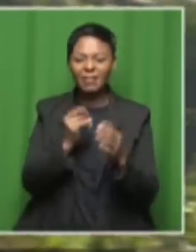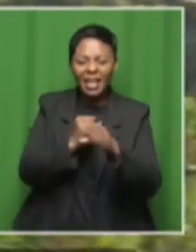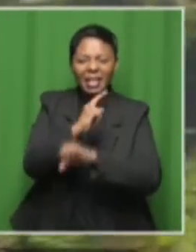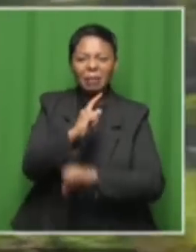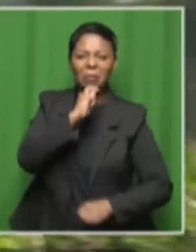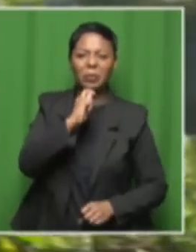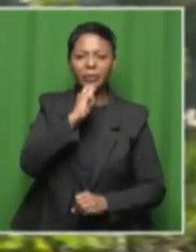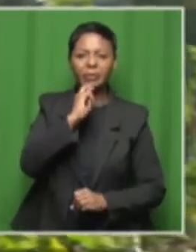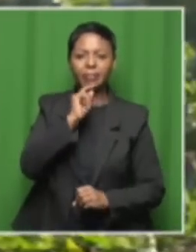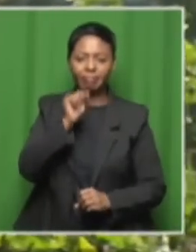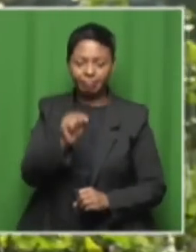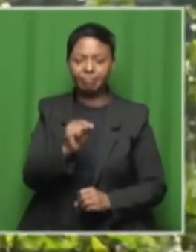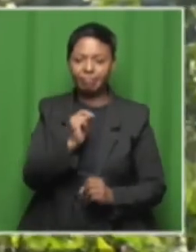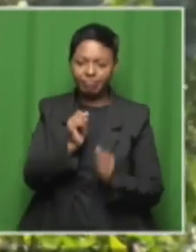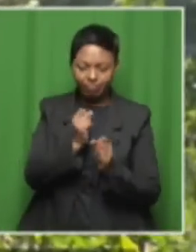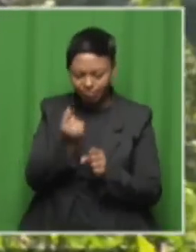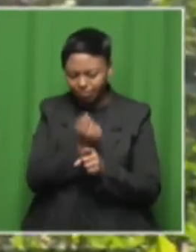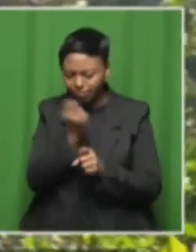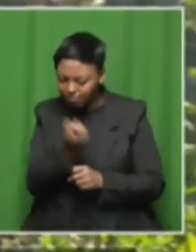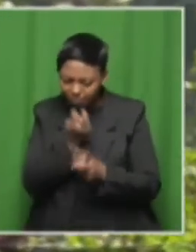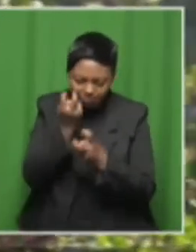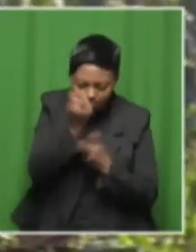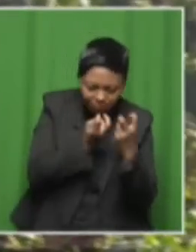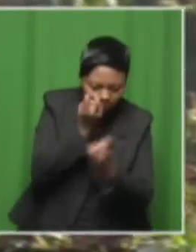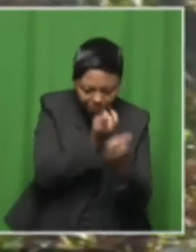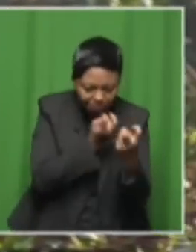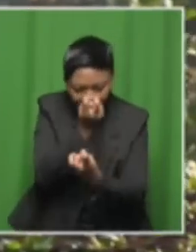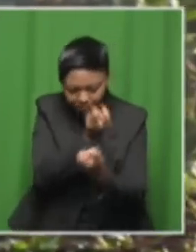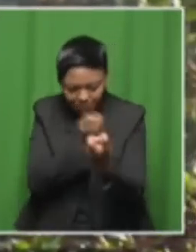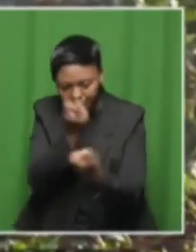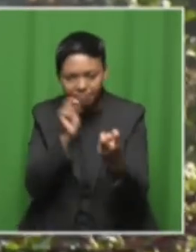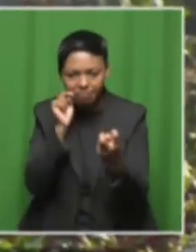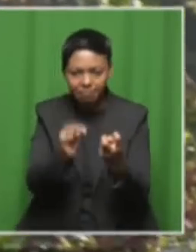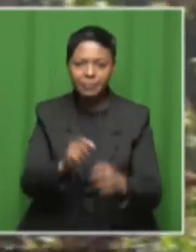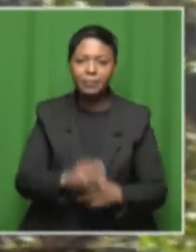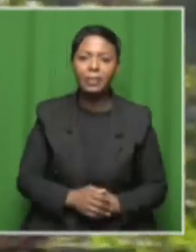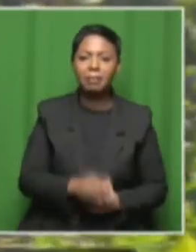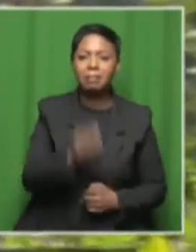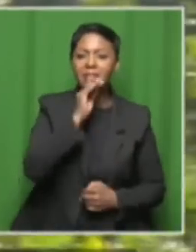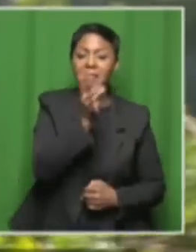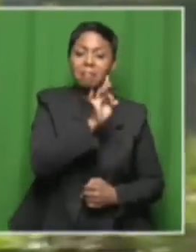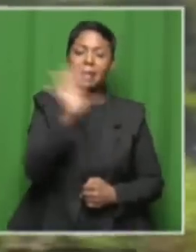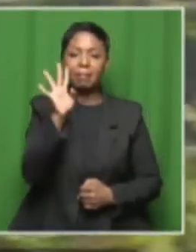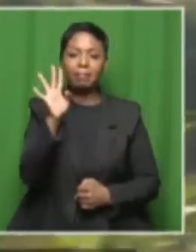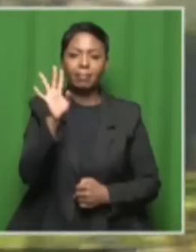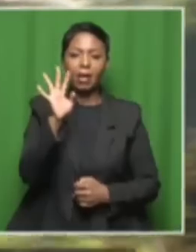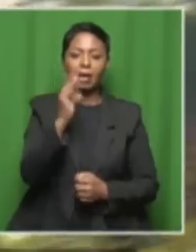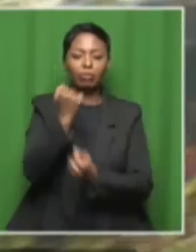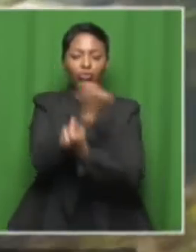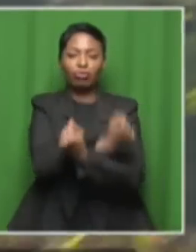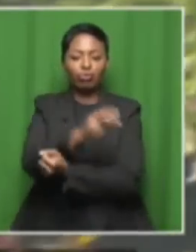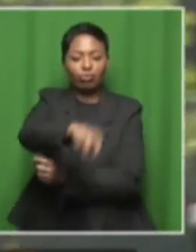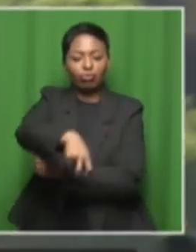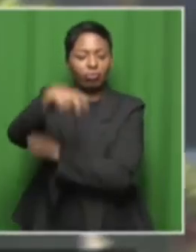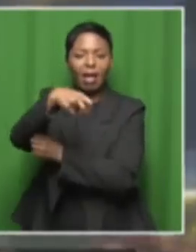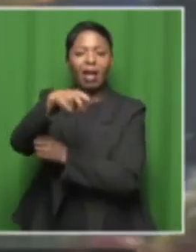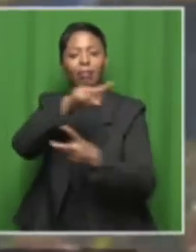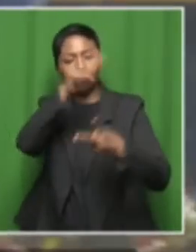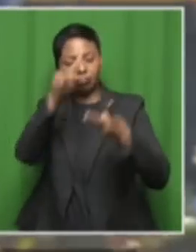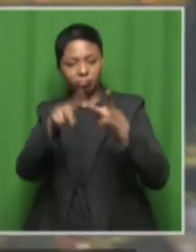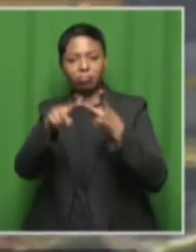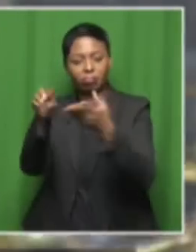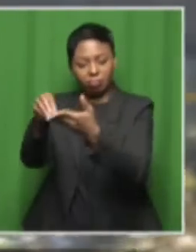morning. I'll ask my colleague Kwazimanzi to show you. There's not only one heavy tow truck here. There's another one